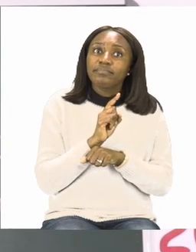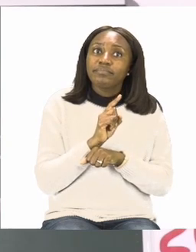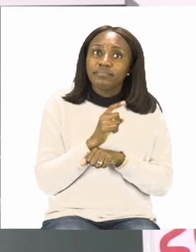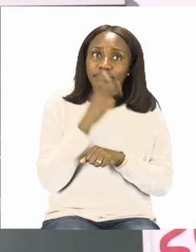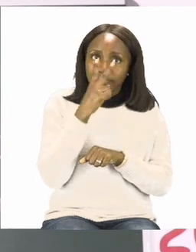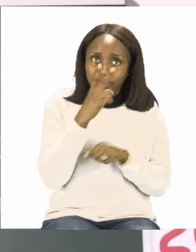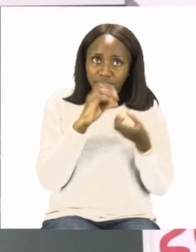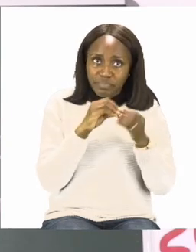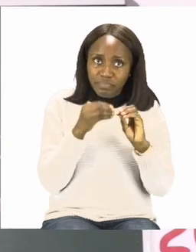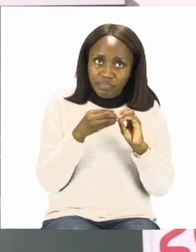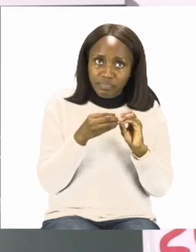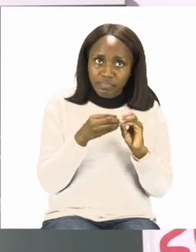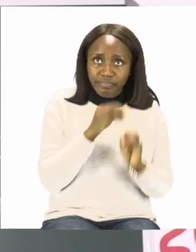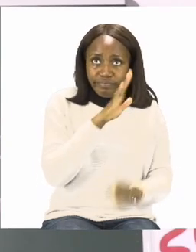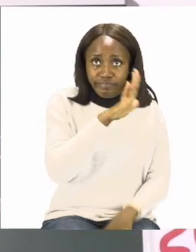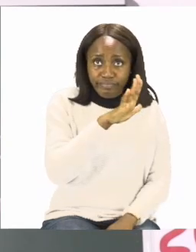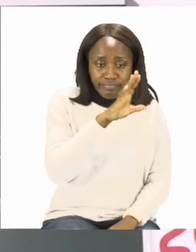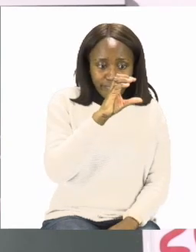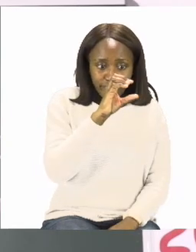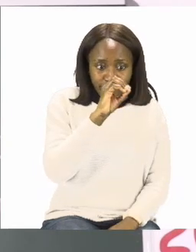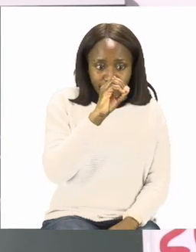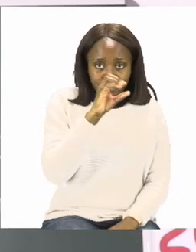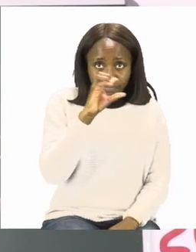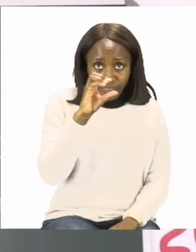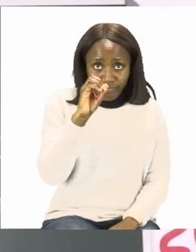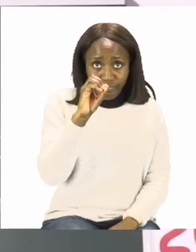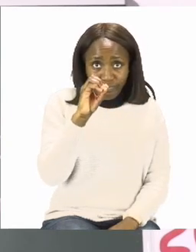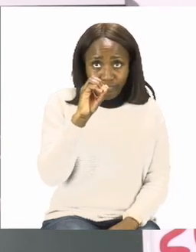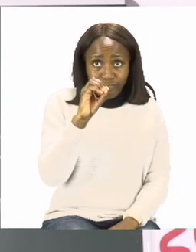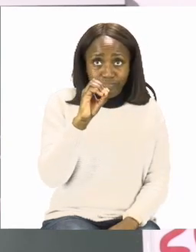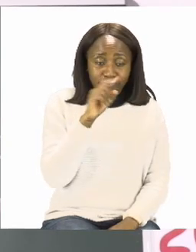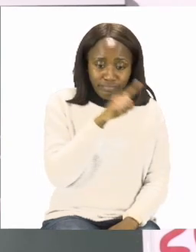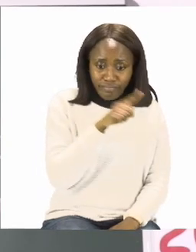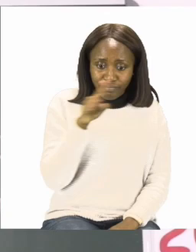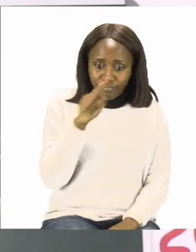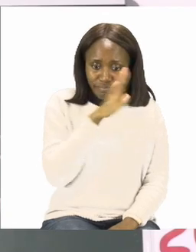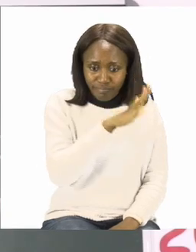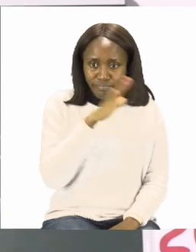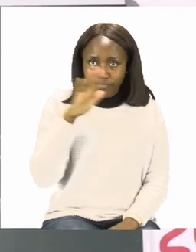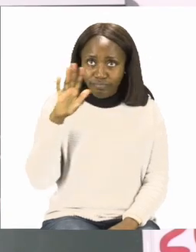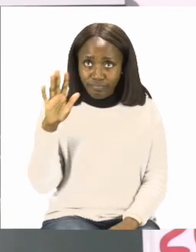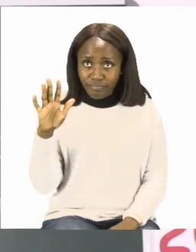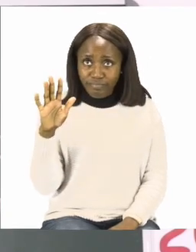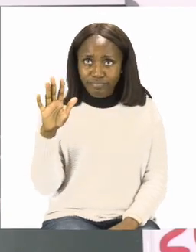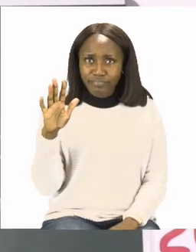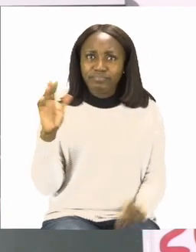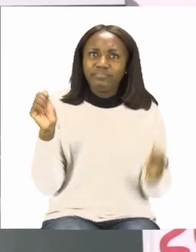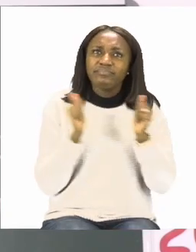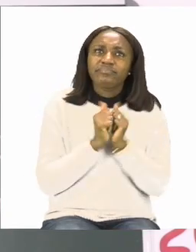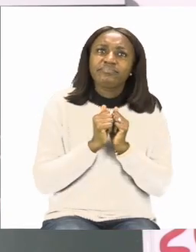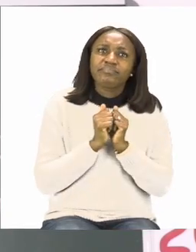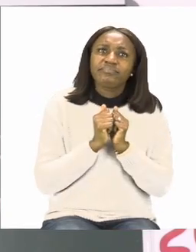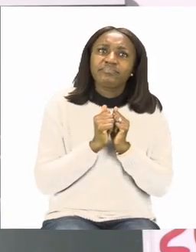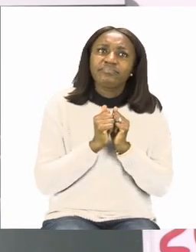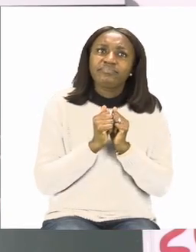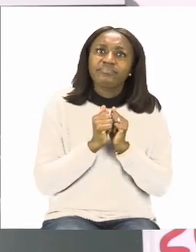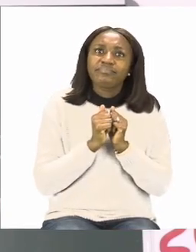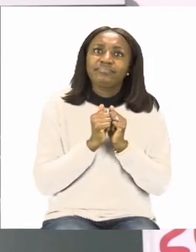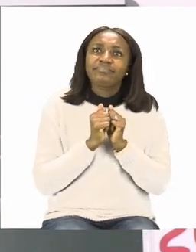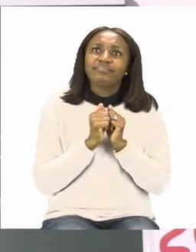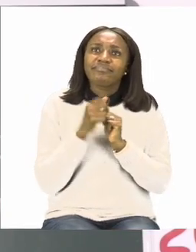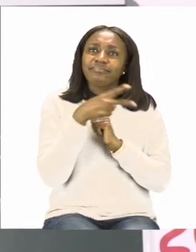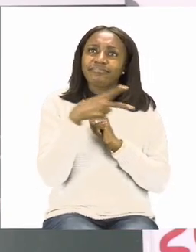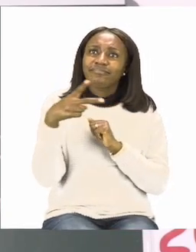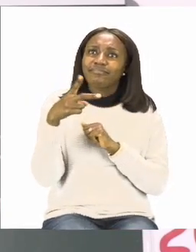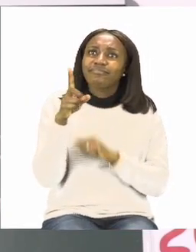numbers. Here we have 5 and 5. If we say 5 plus 5, we know, boys and girls, that